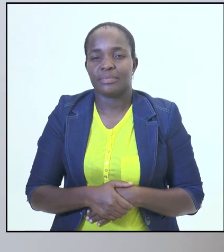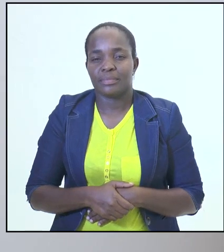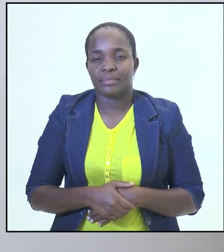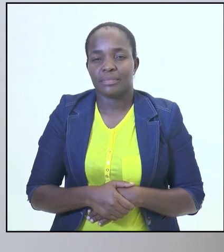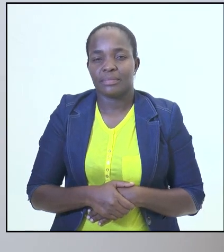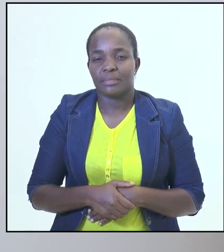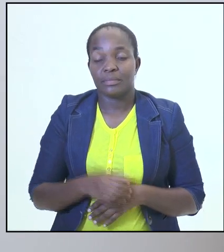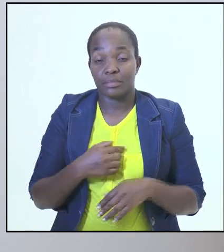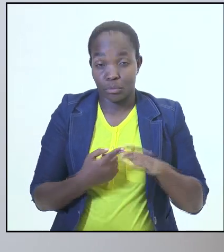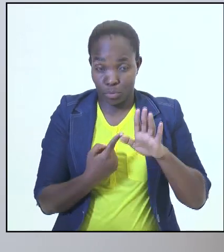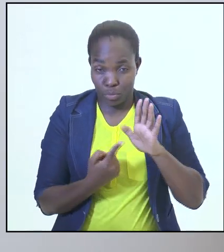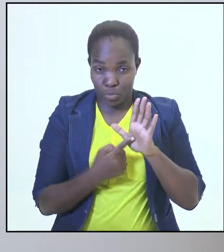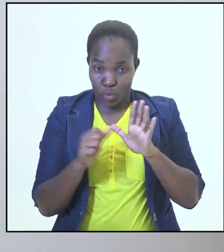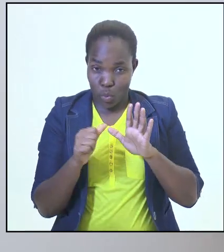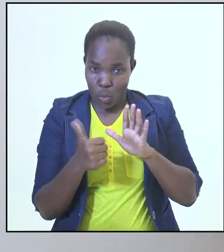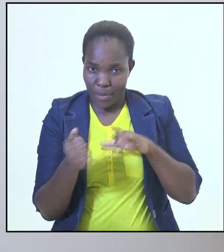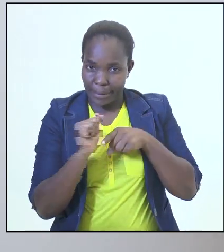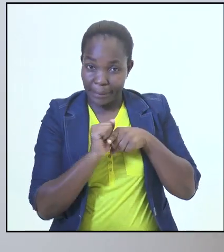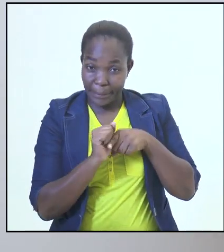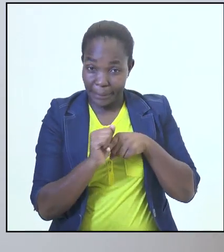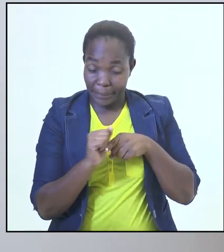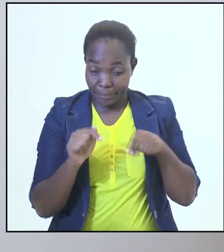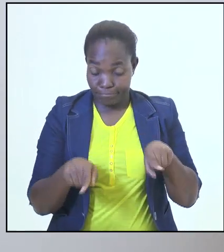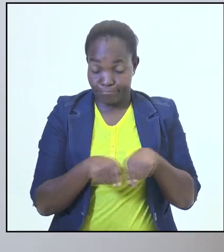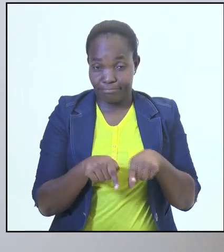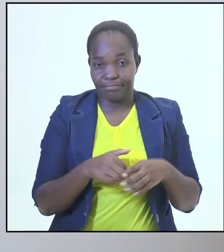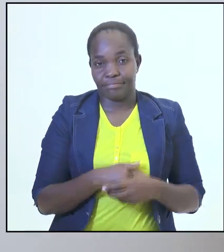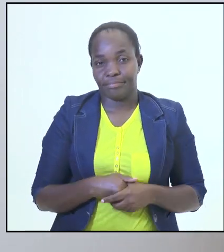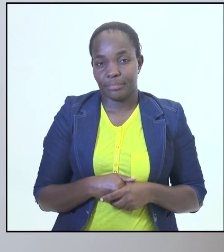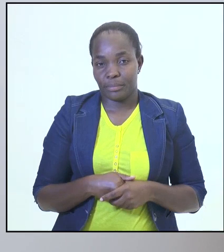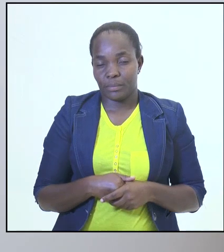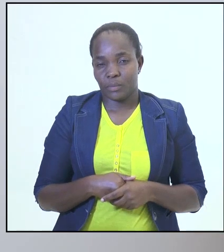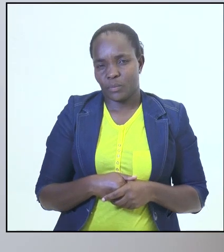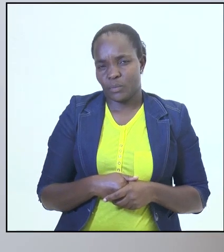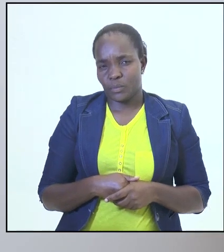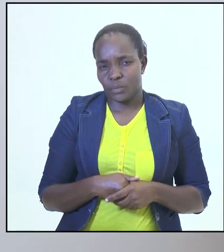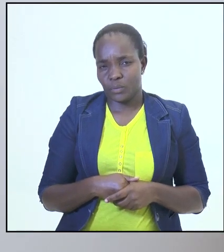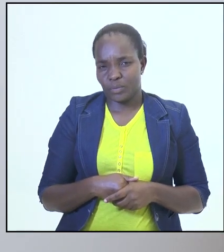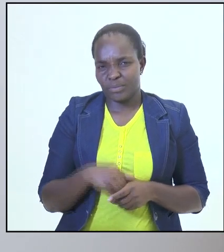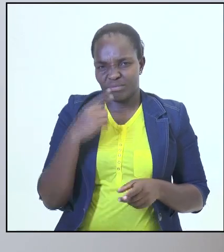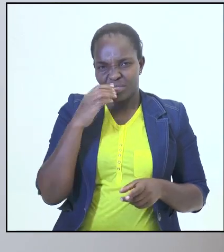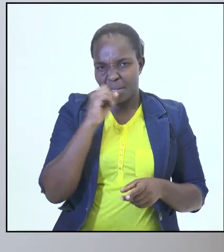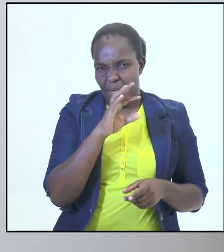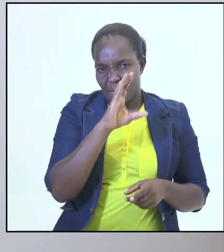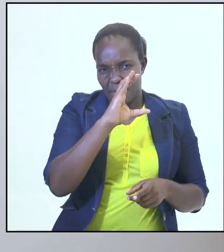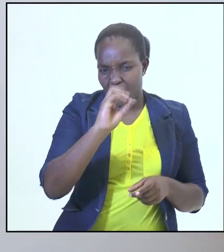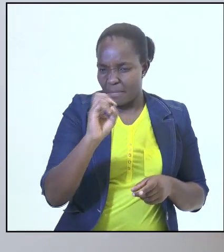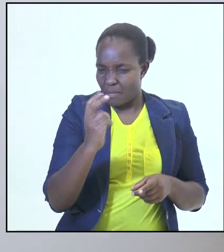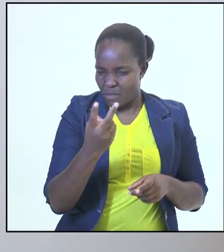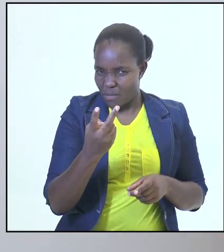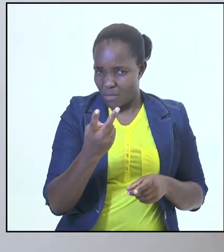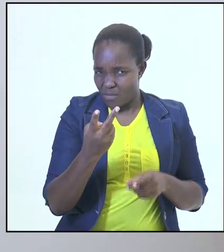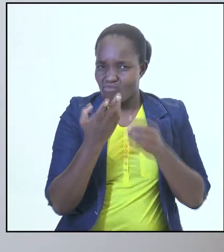Viewers, I can show you another test we can do in the laboratory. This time to see if carbon dioxide is really needed